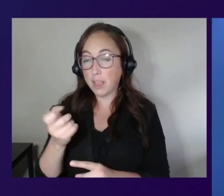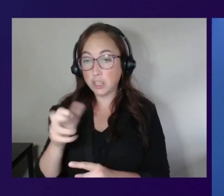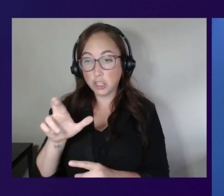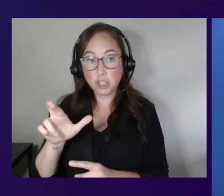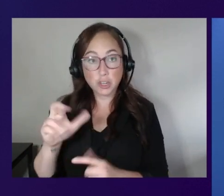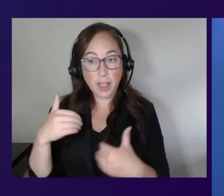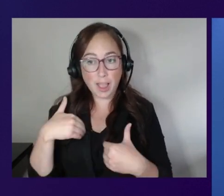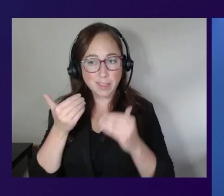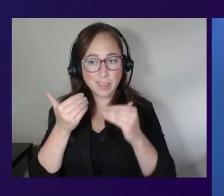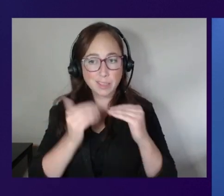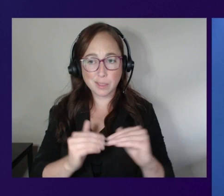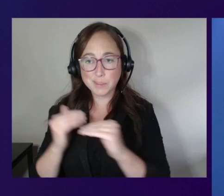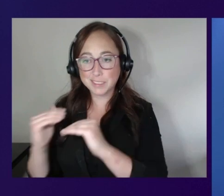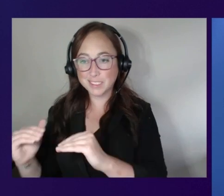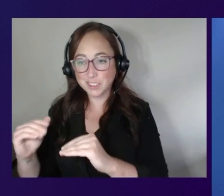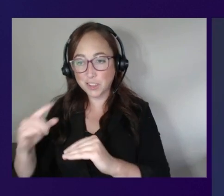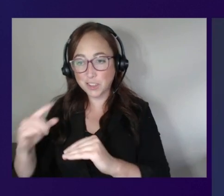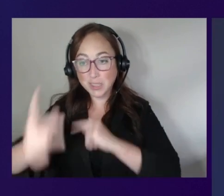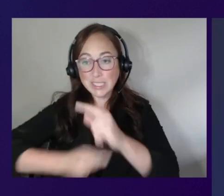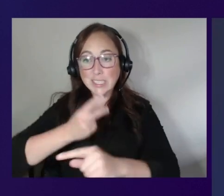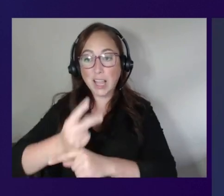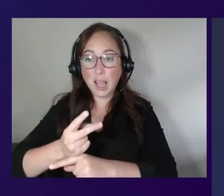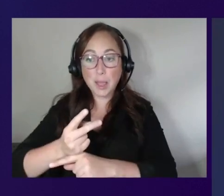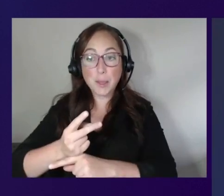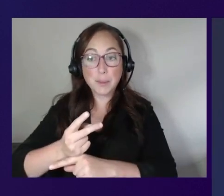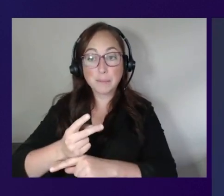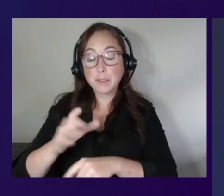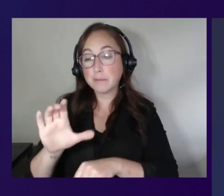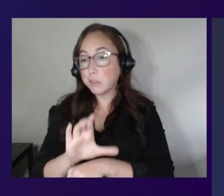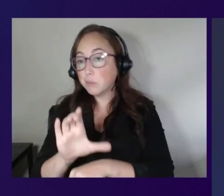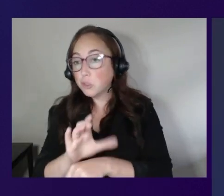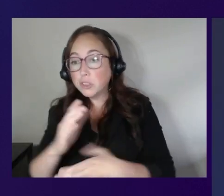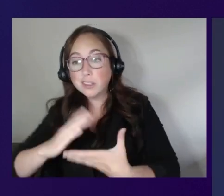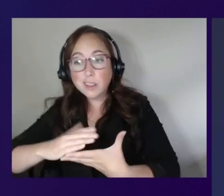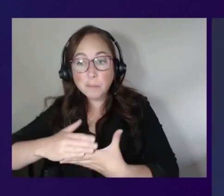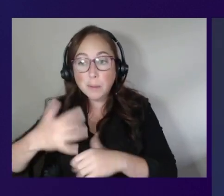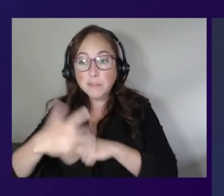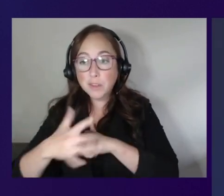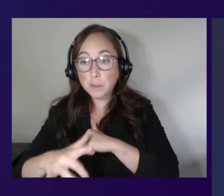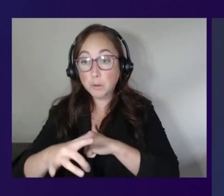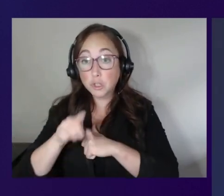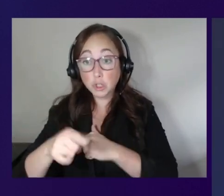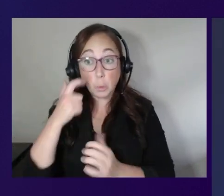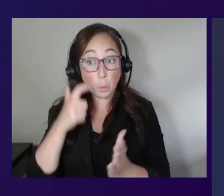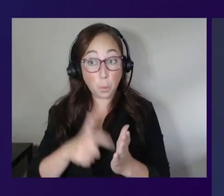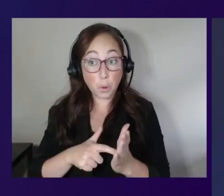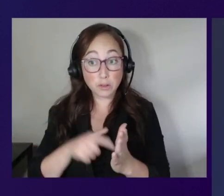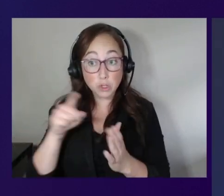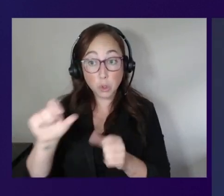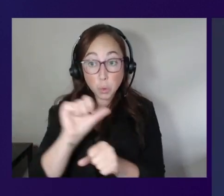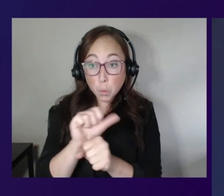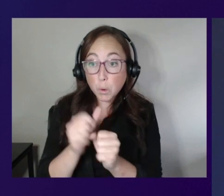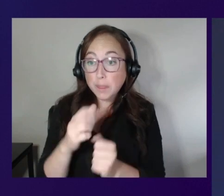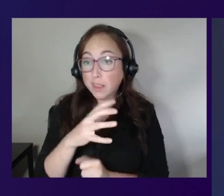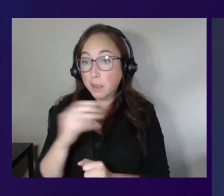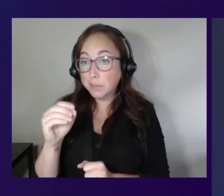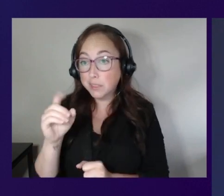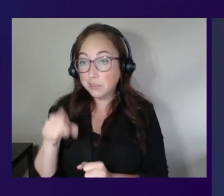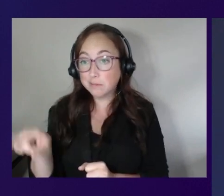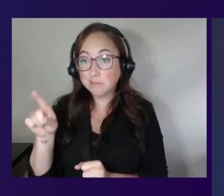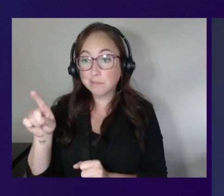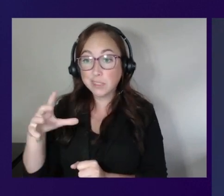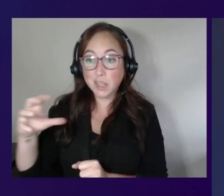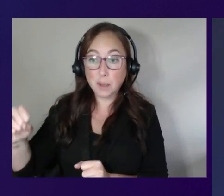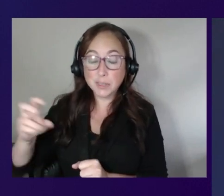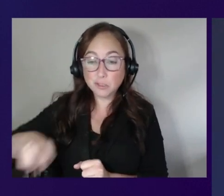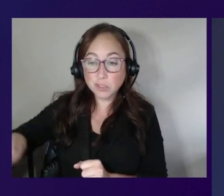on the types of machines you can get. Do y'all see, as you work with these companies as they transition to more of these